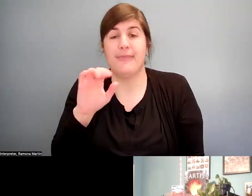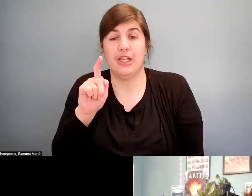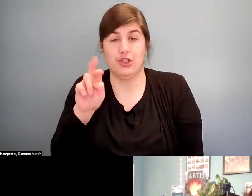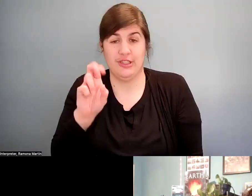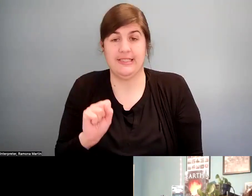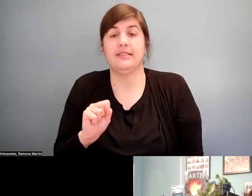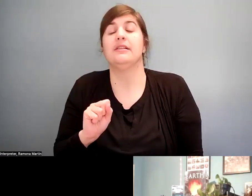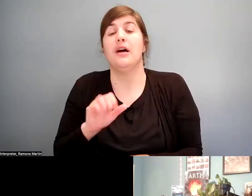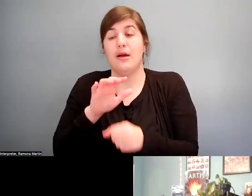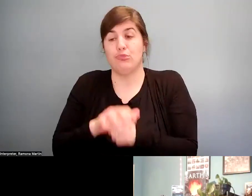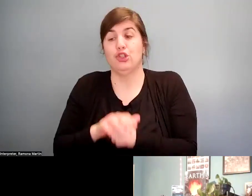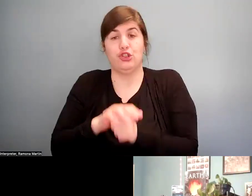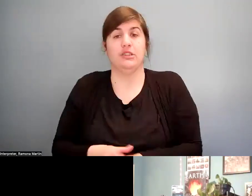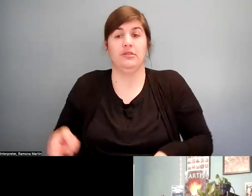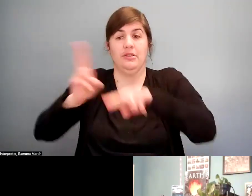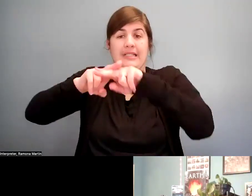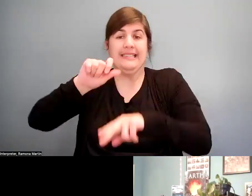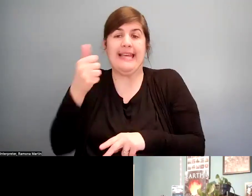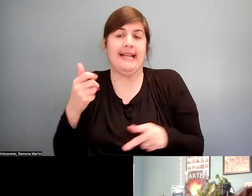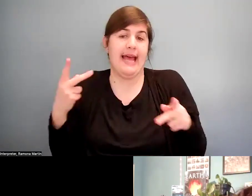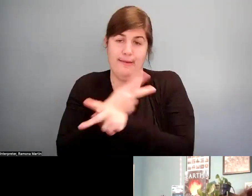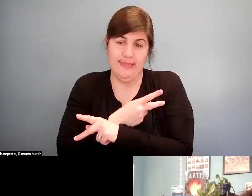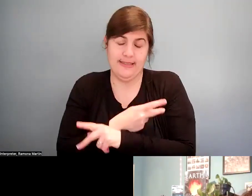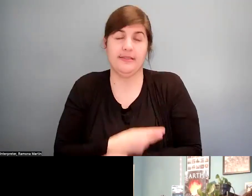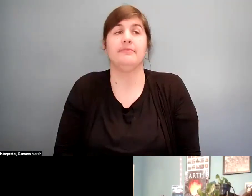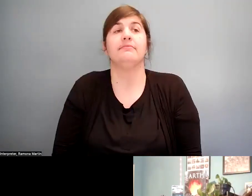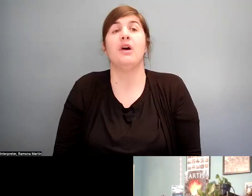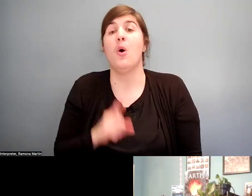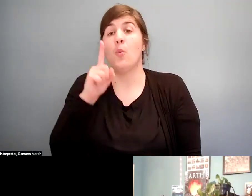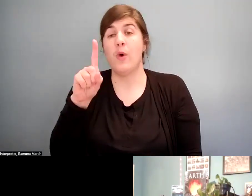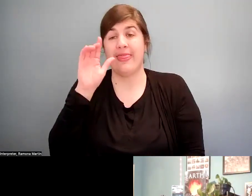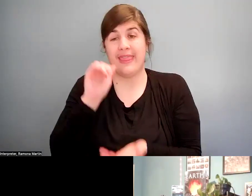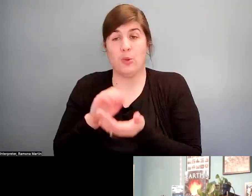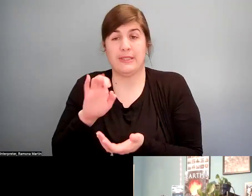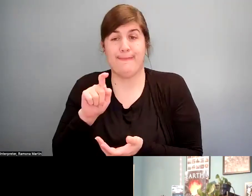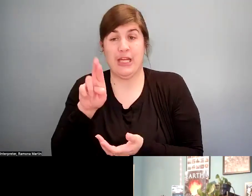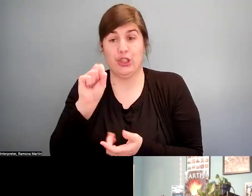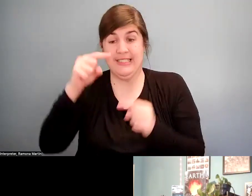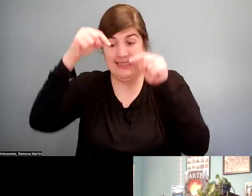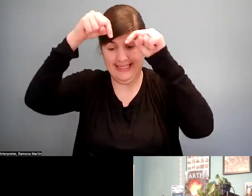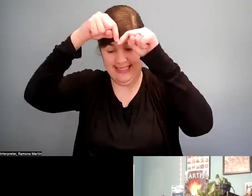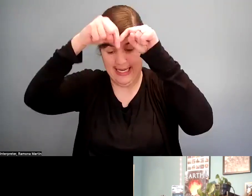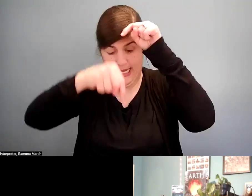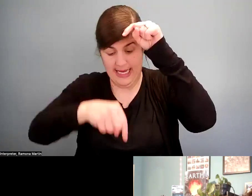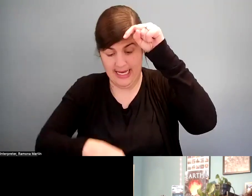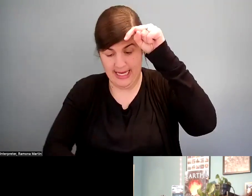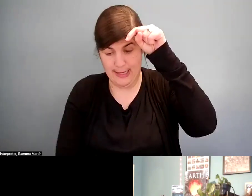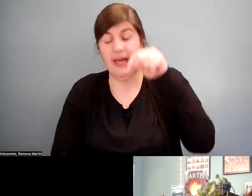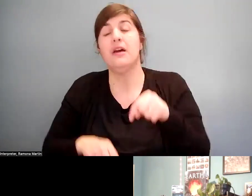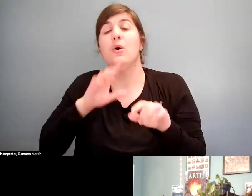times what you're feeling right now. If you go 1,000 meters deep in the ocean, so 1 kilometer, the pressure